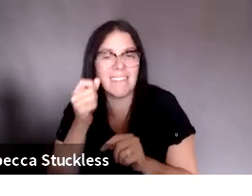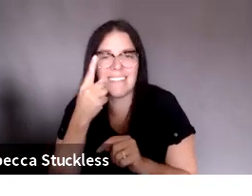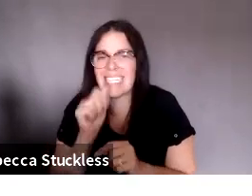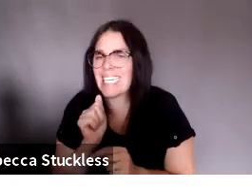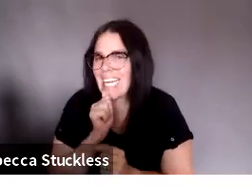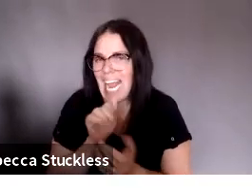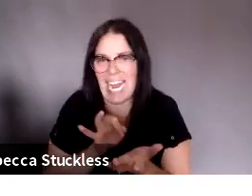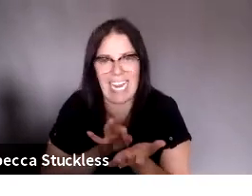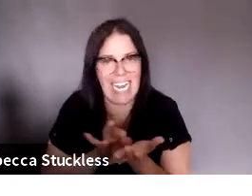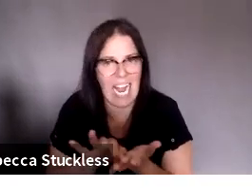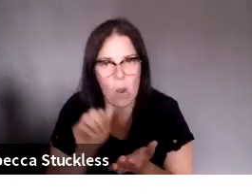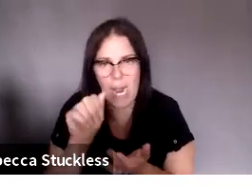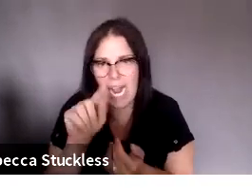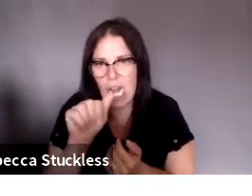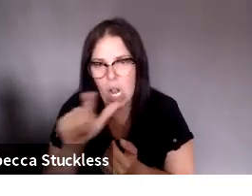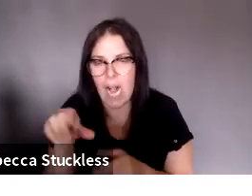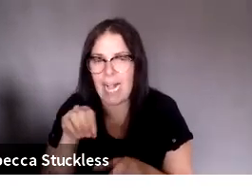phase 2B